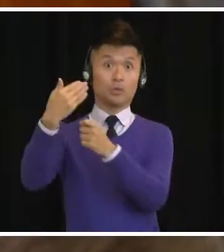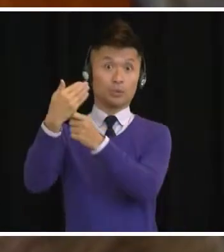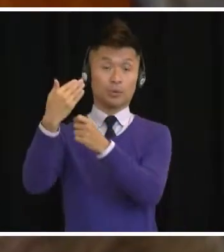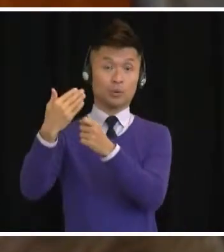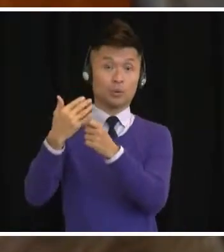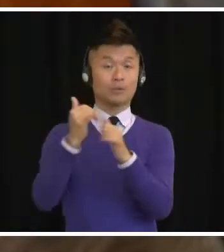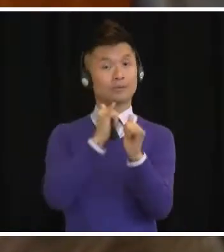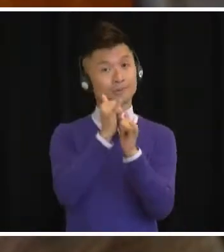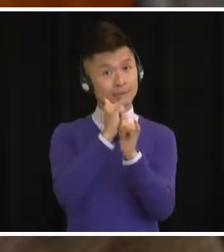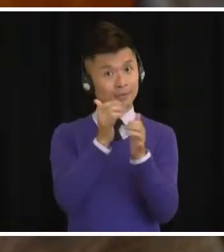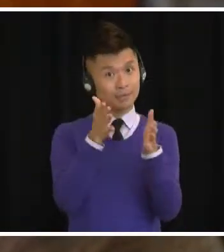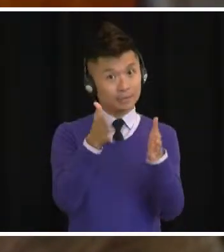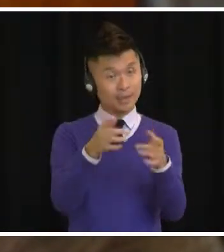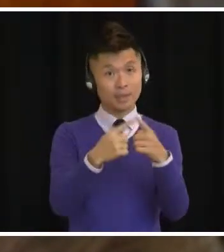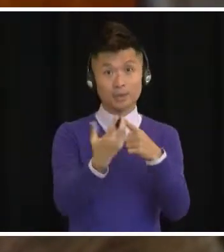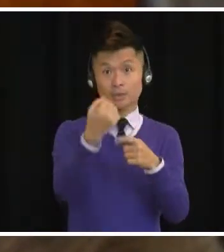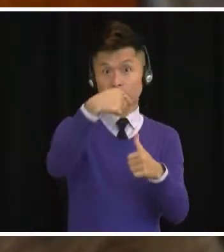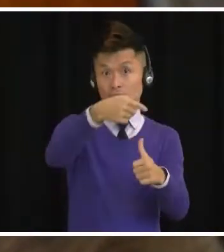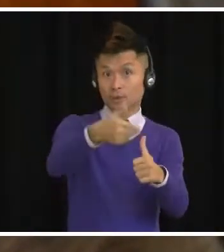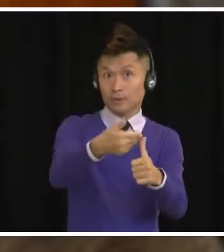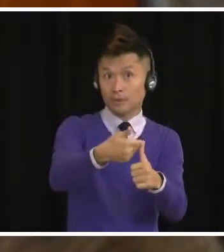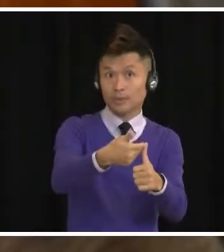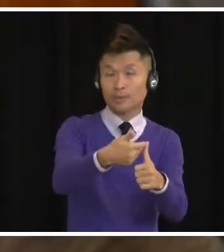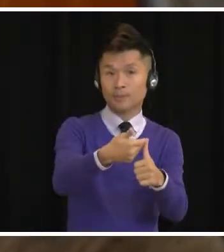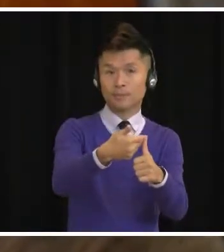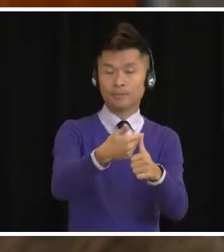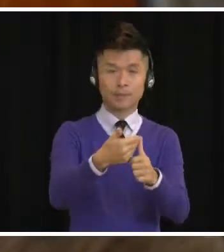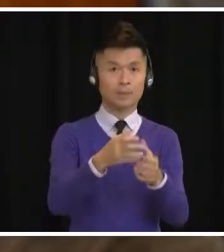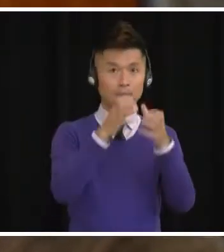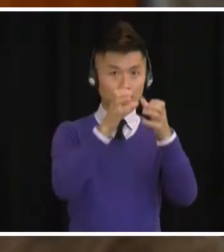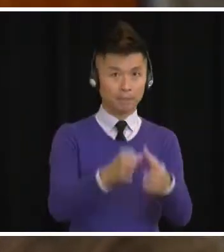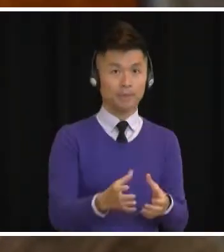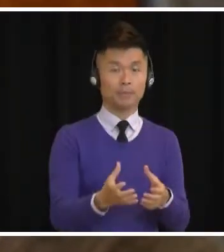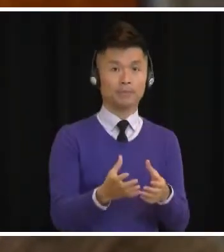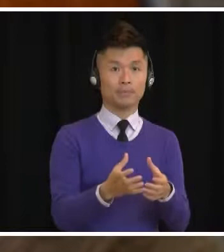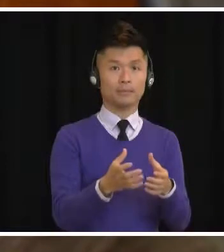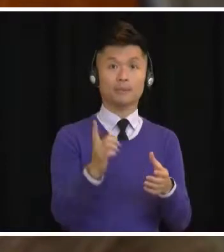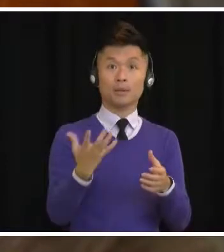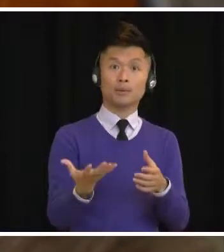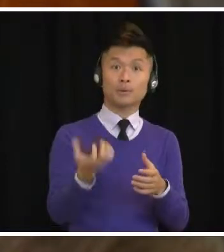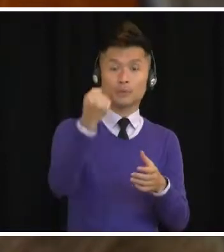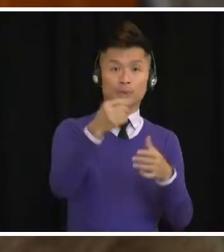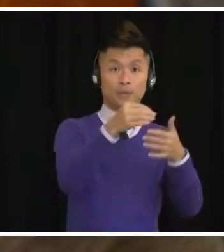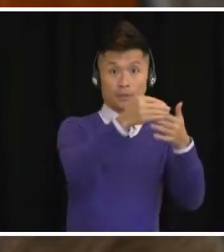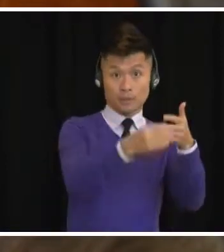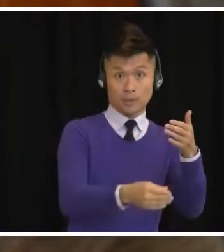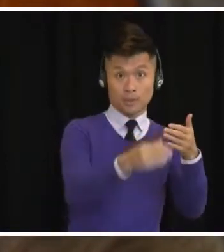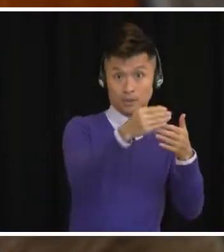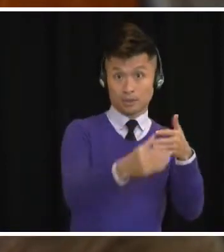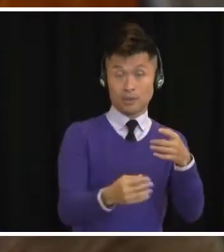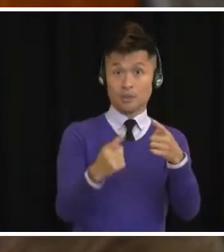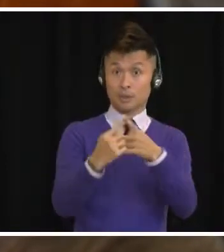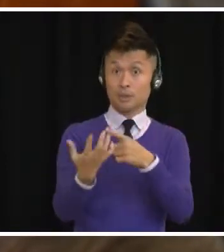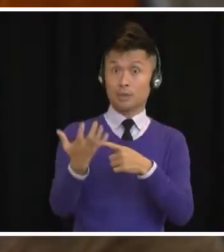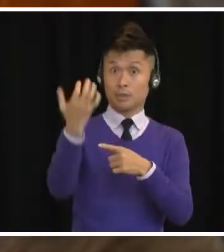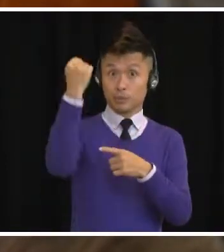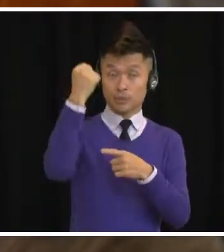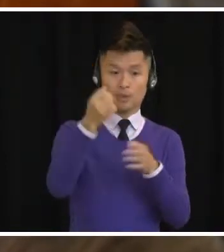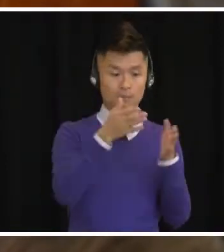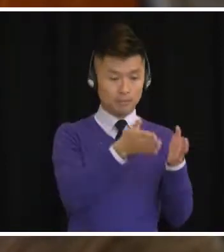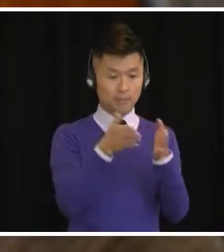in the 9-year curriculum plan for elementary and junior high school